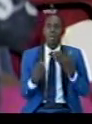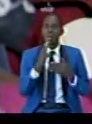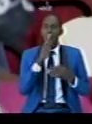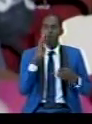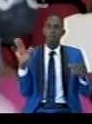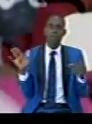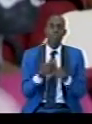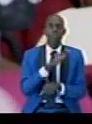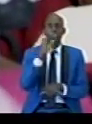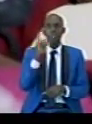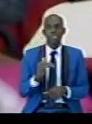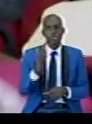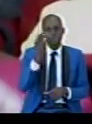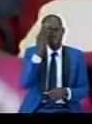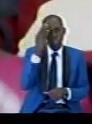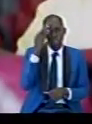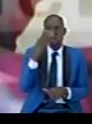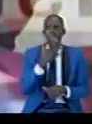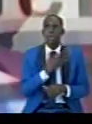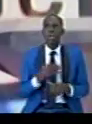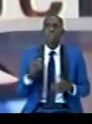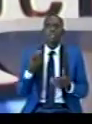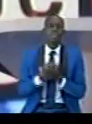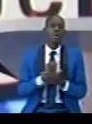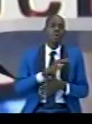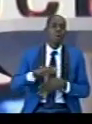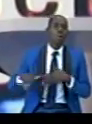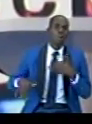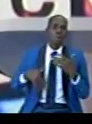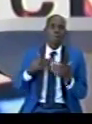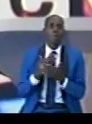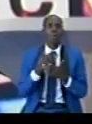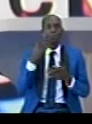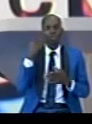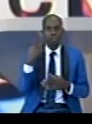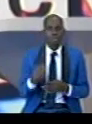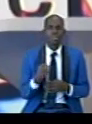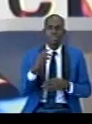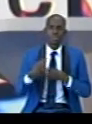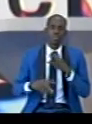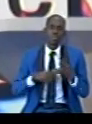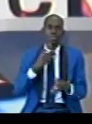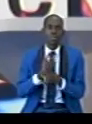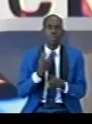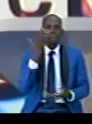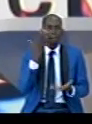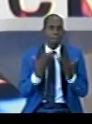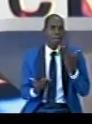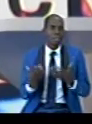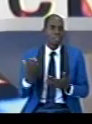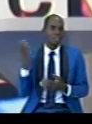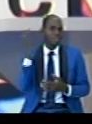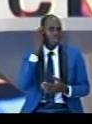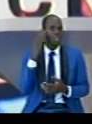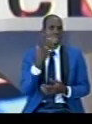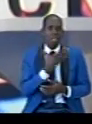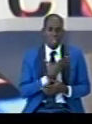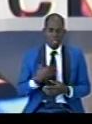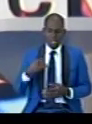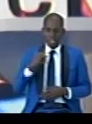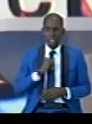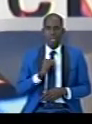known, and that all the Gentiles might hear. And I was delivered out of